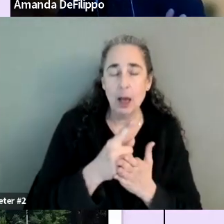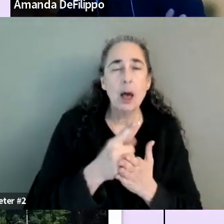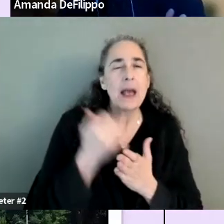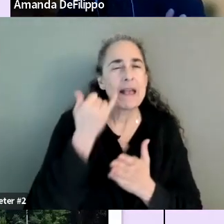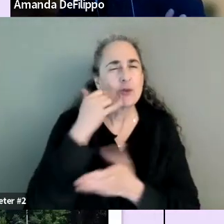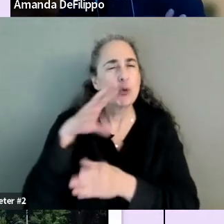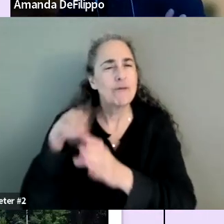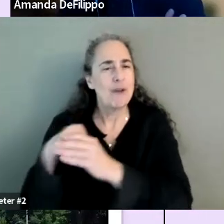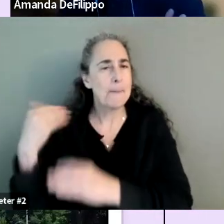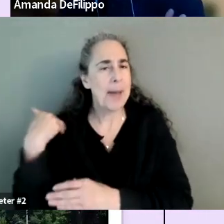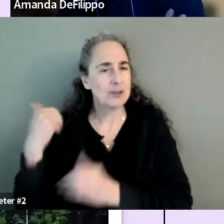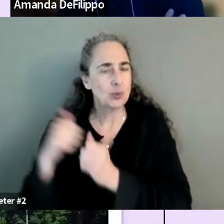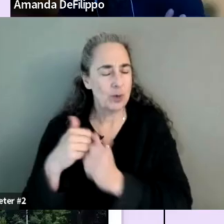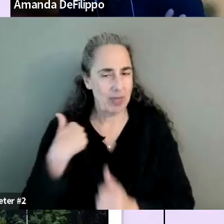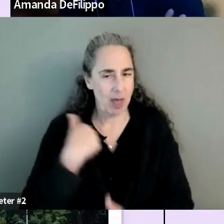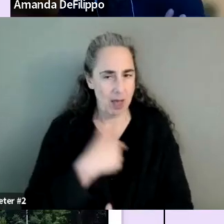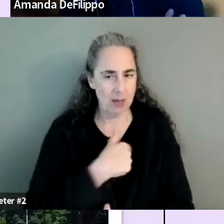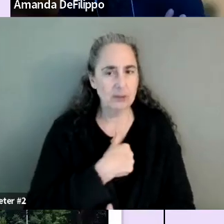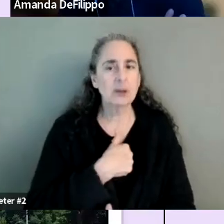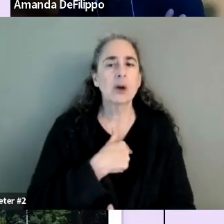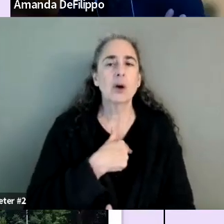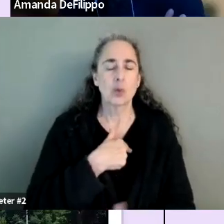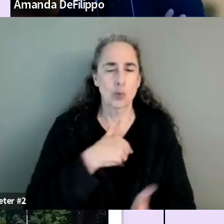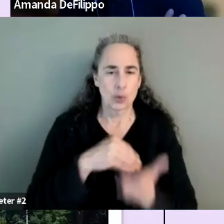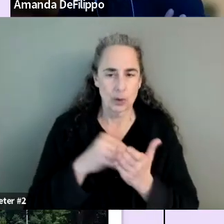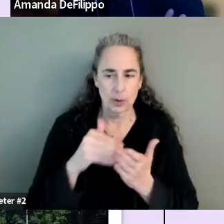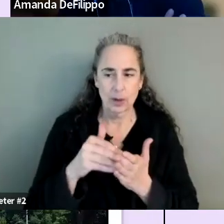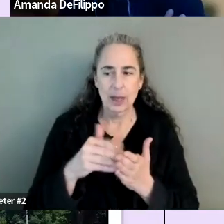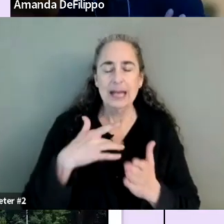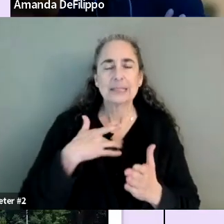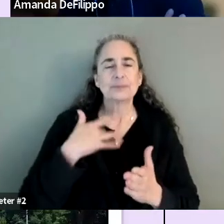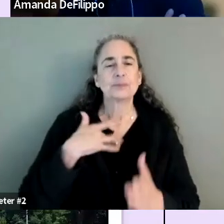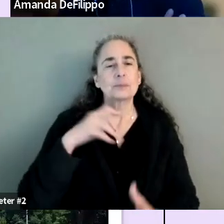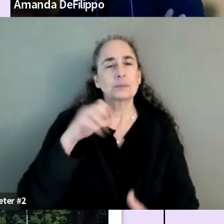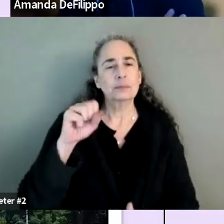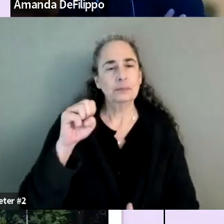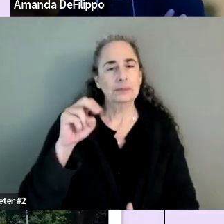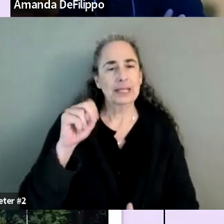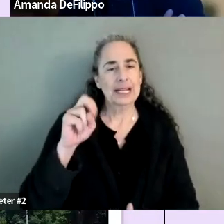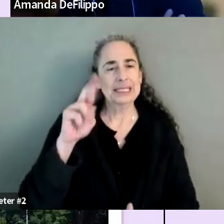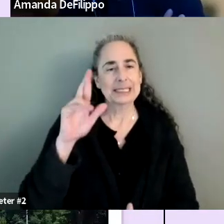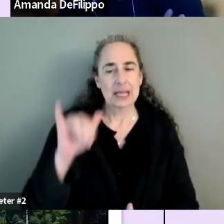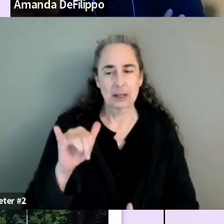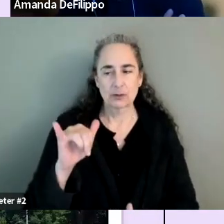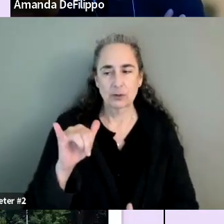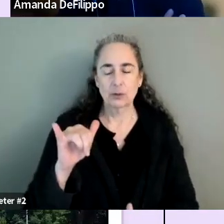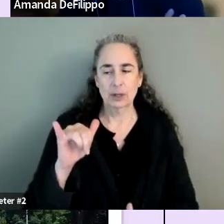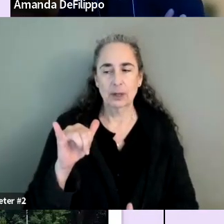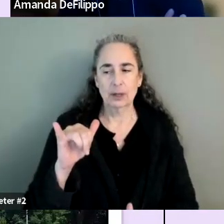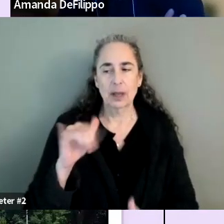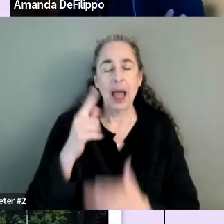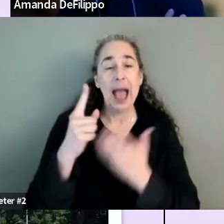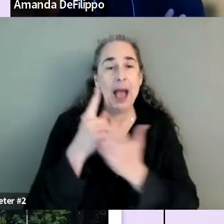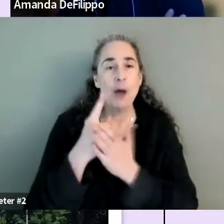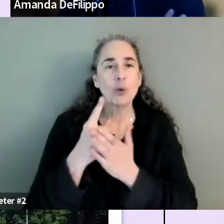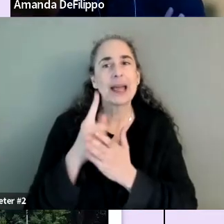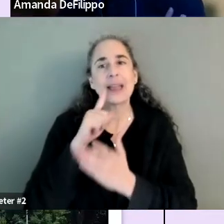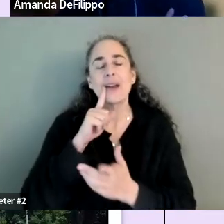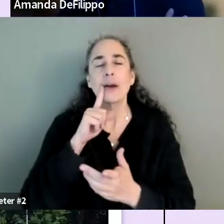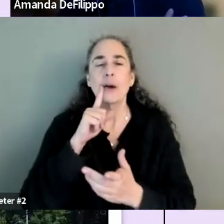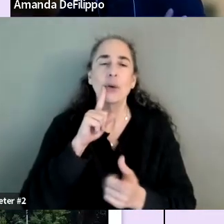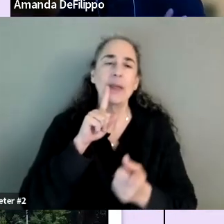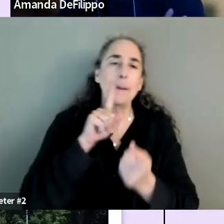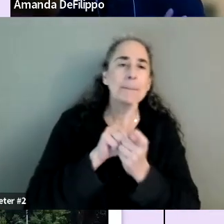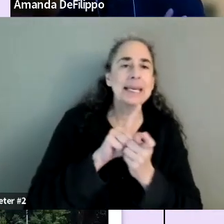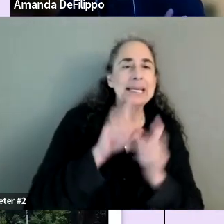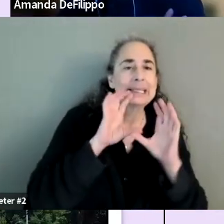the past, we often incorporate a sensory-friendly hour. Let's say before us meet Santa, we'll do letters with